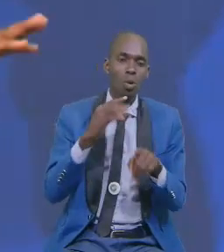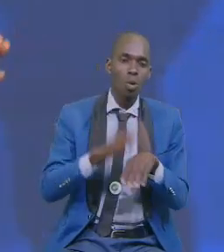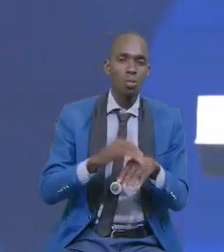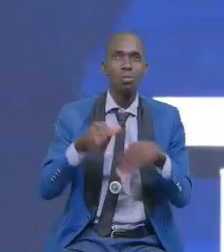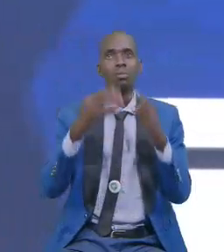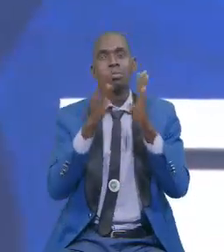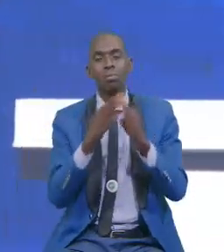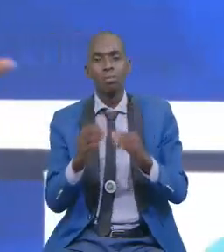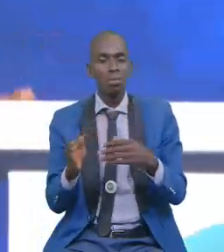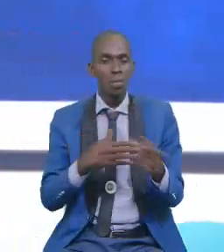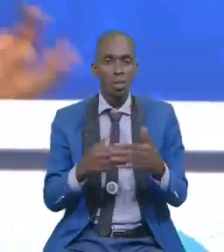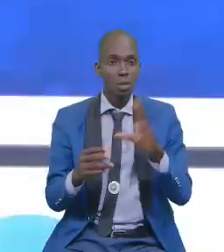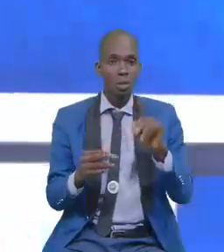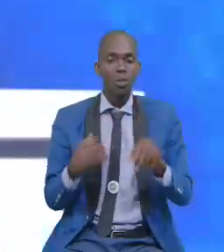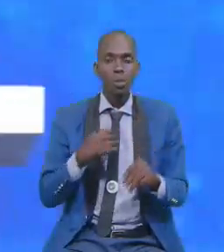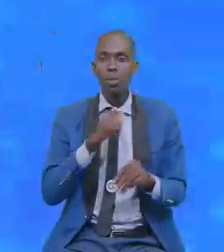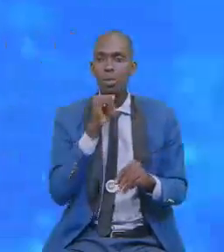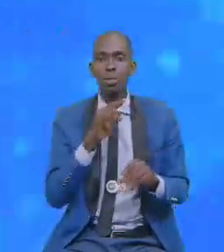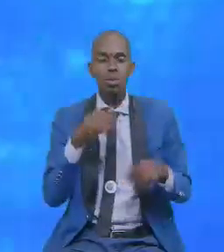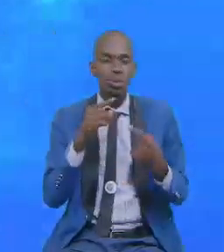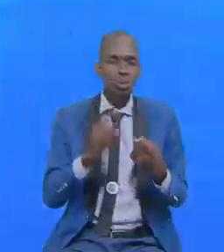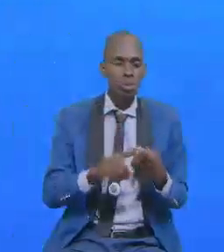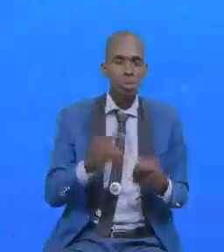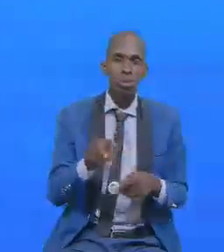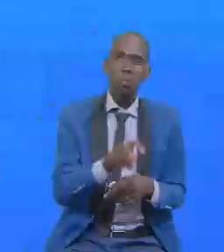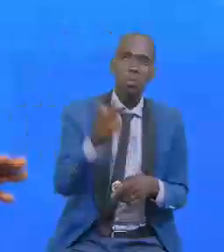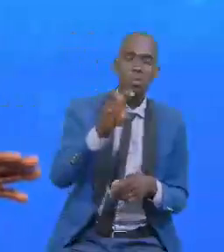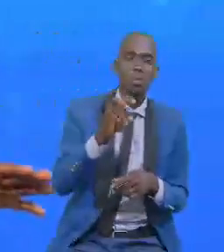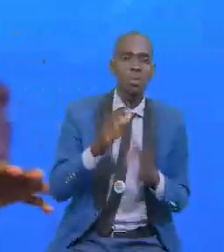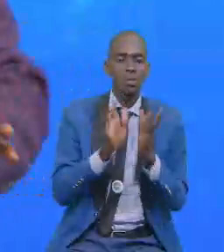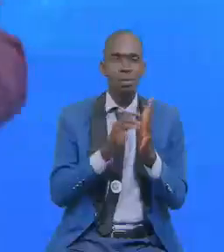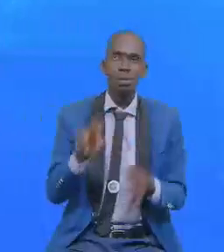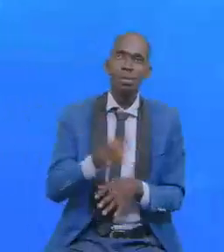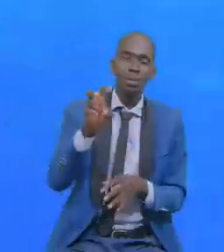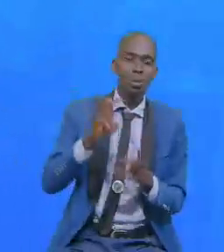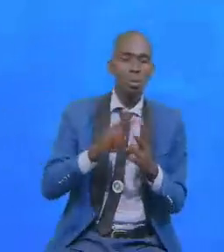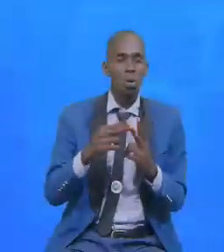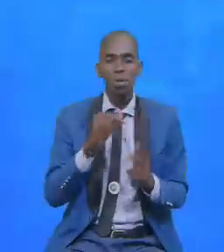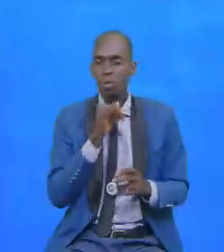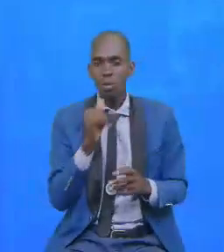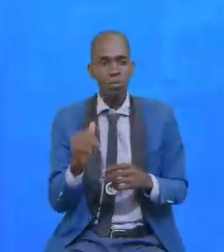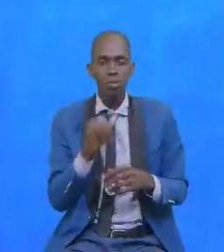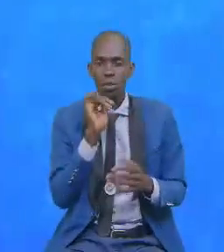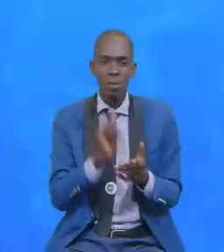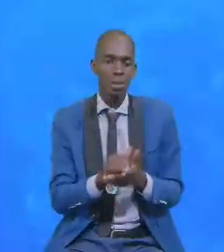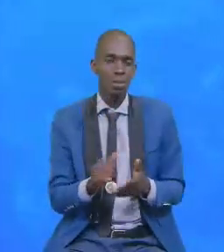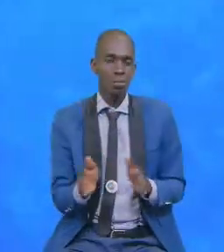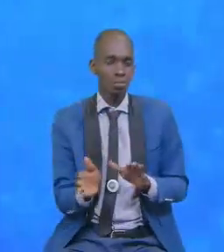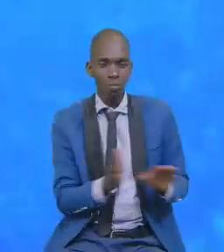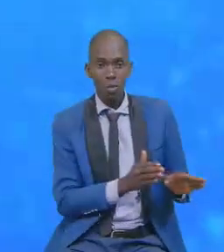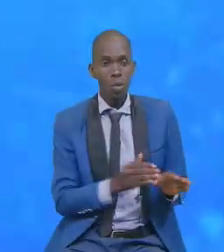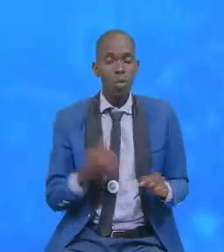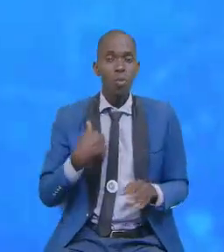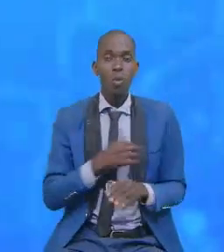We're not talking about going on pilgrimage, not going on pilgrimage. We're talking of